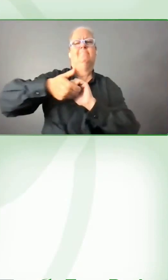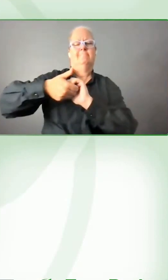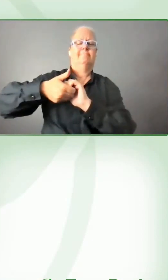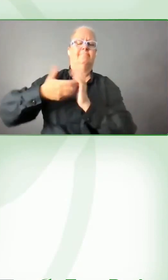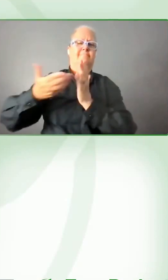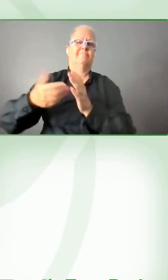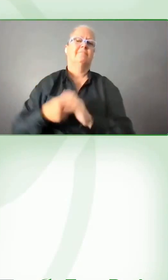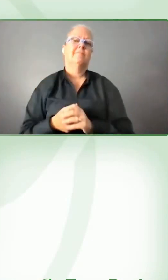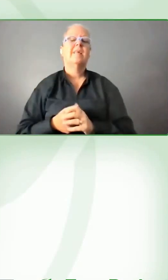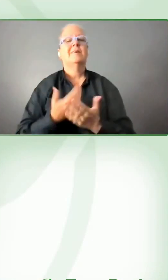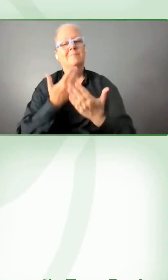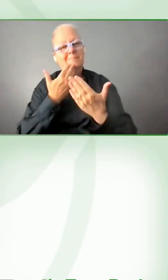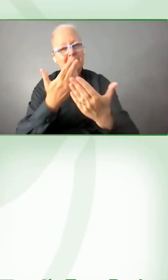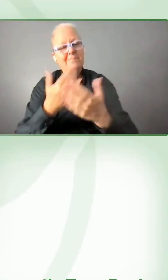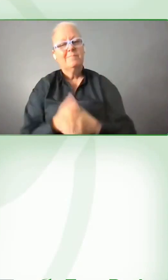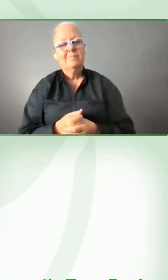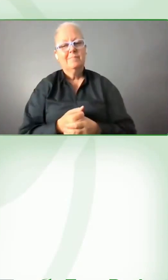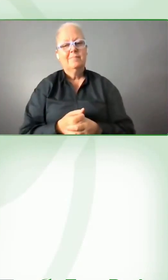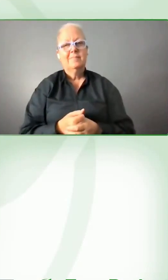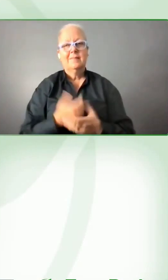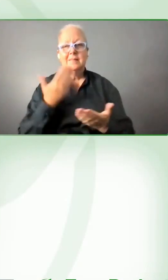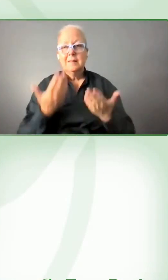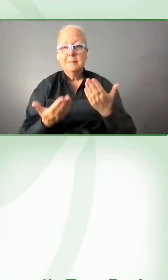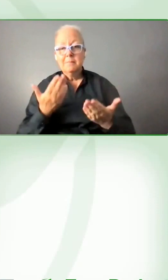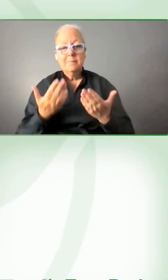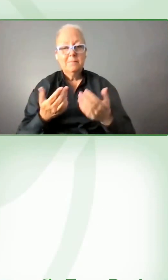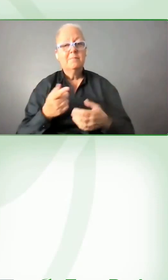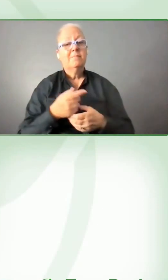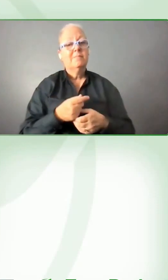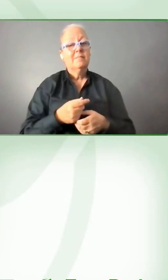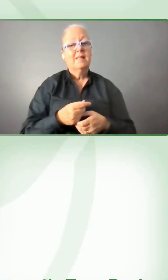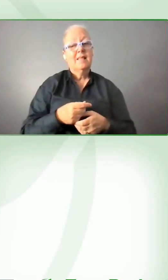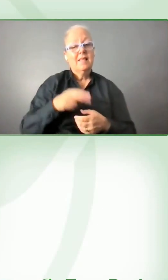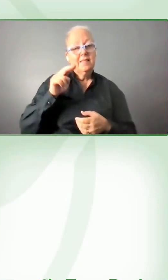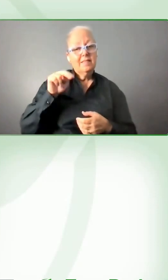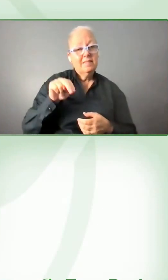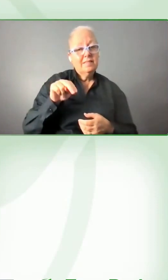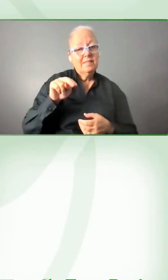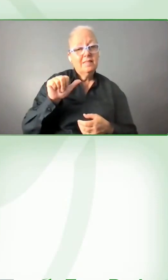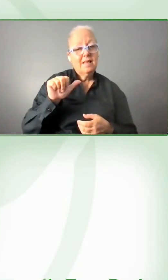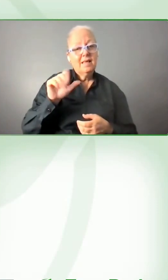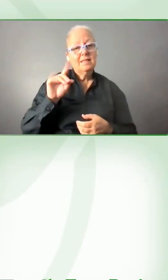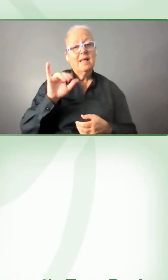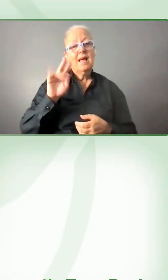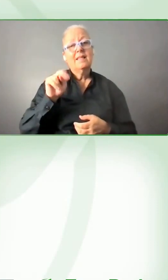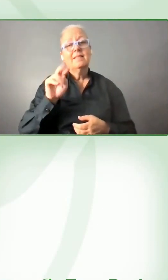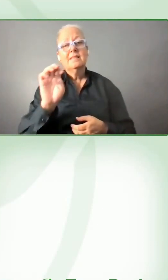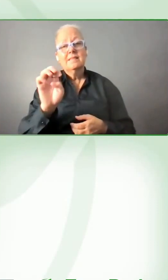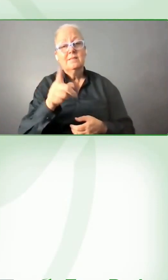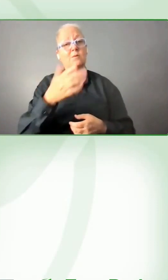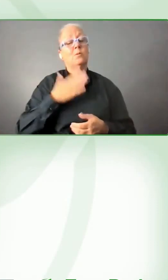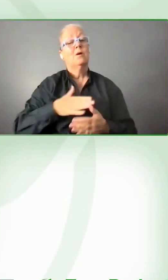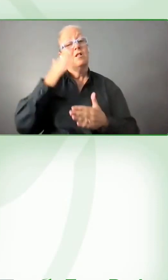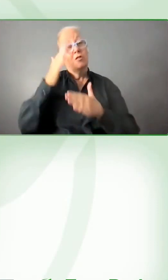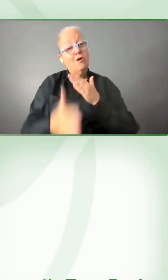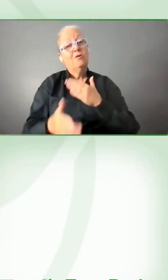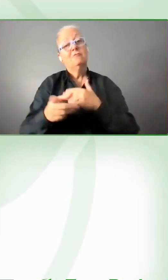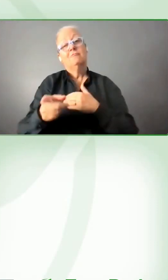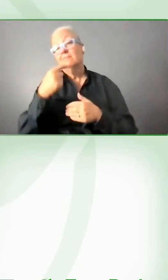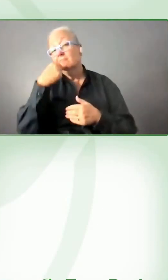Monica. Nadine, I would like to give you the last word in our panel